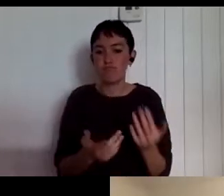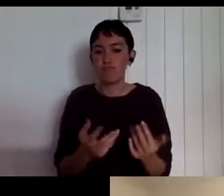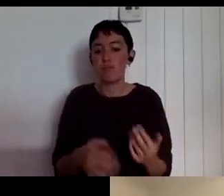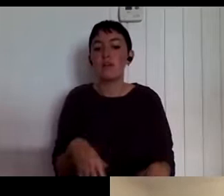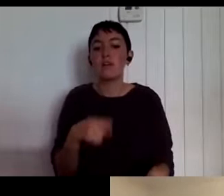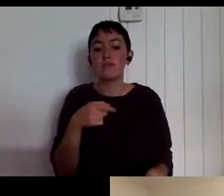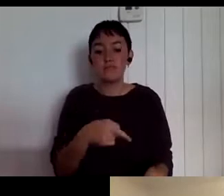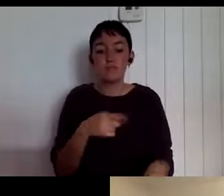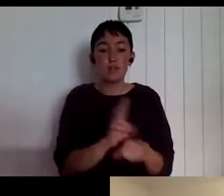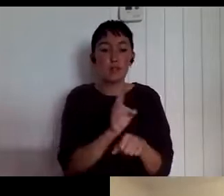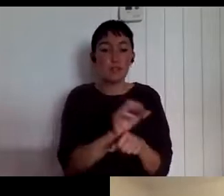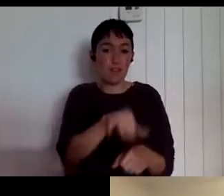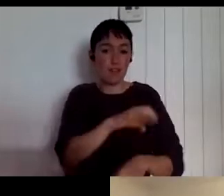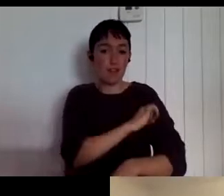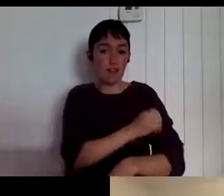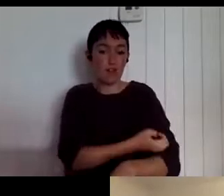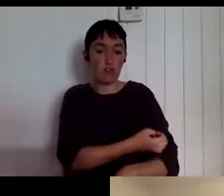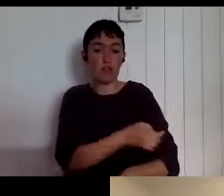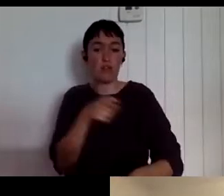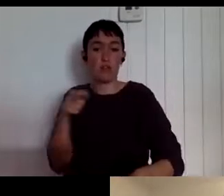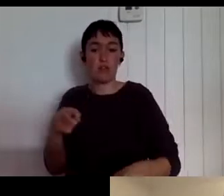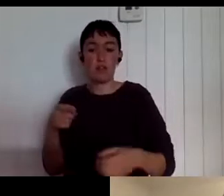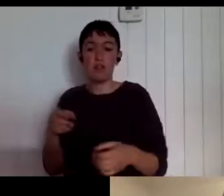it goes back to 100%. Mm-hmm.